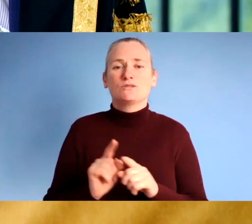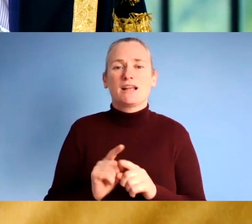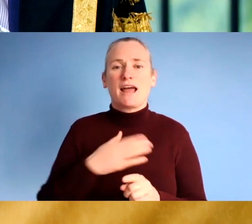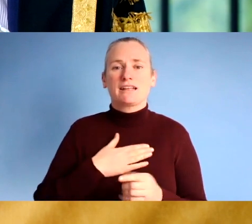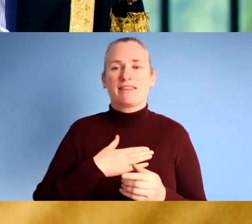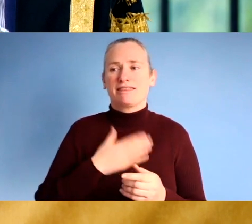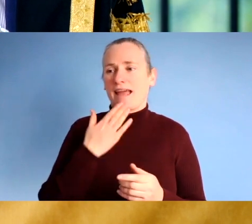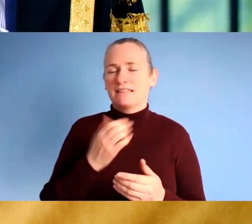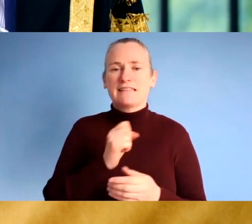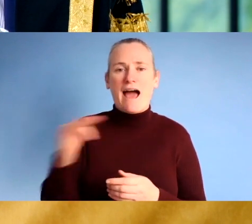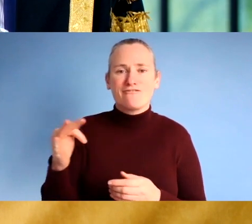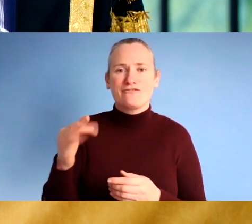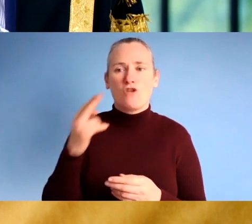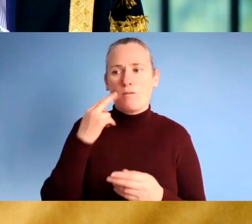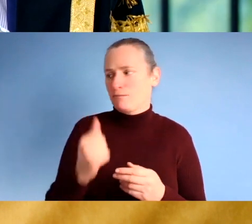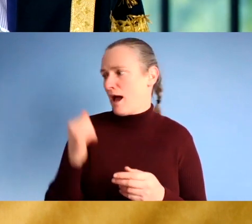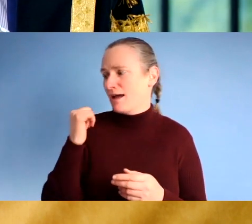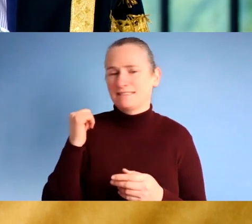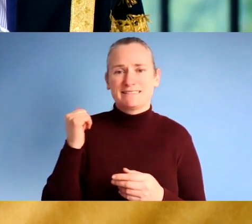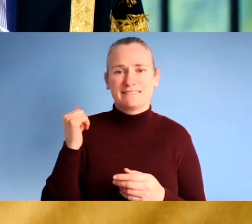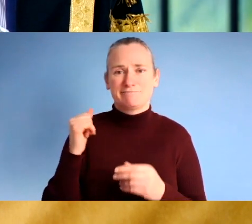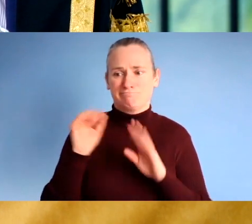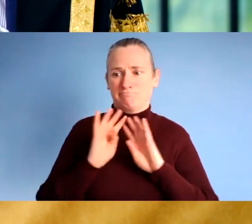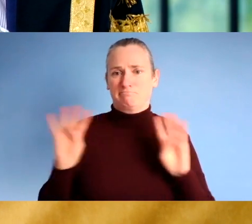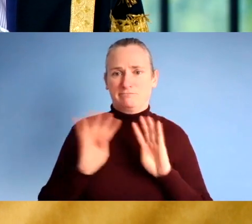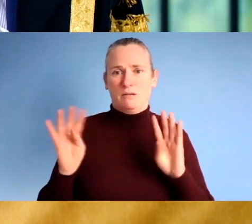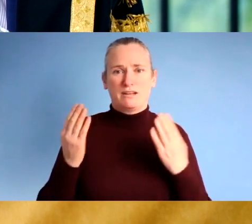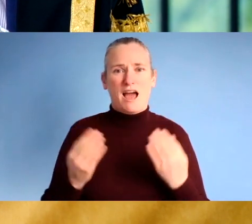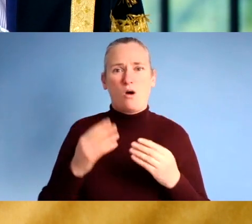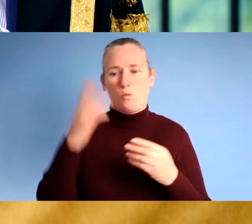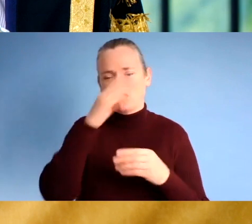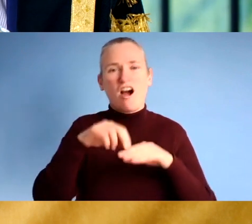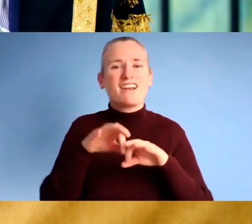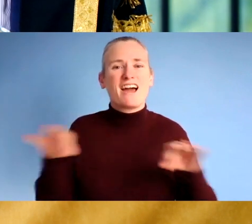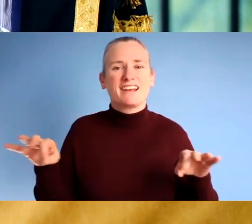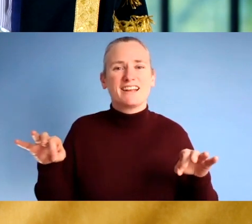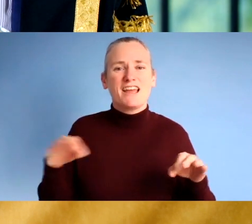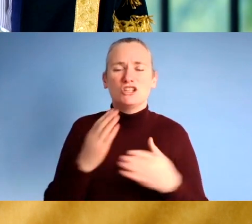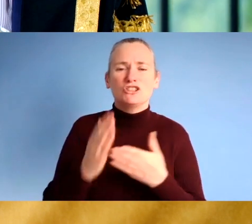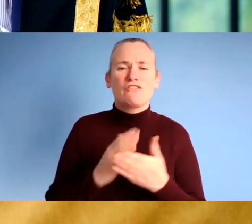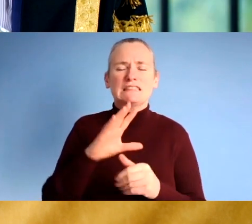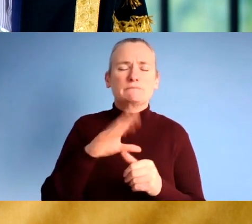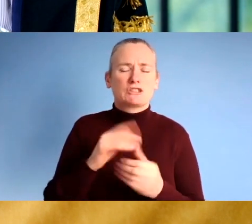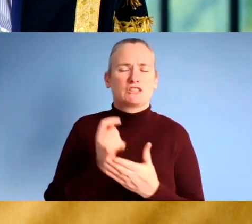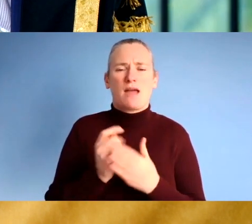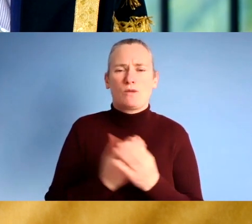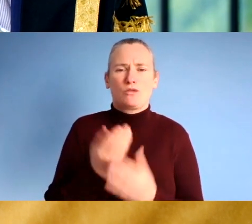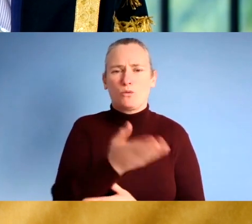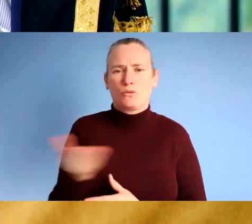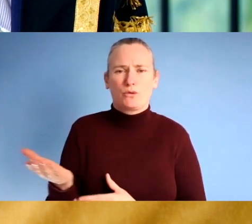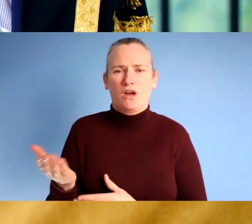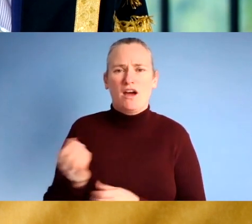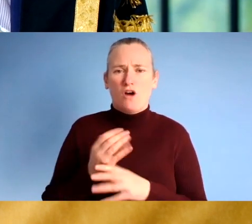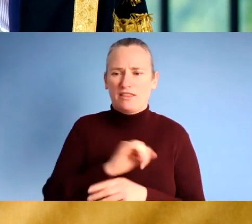colleagues that would normally be behind me here, but are now watching online and sharing this special moment with you for all the work that they have